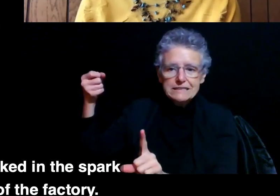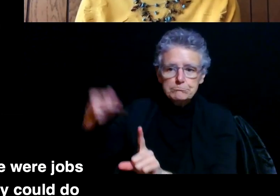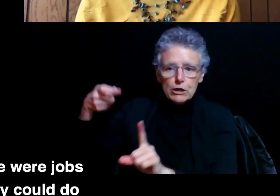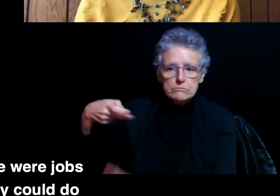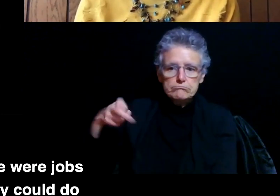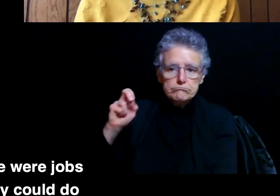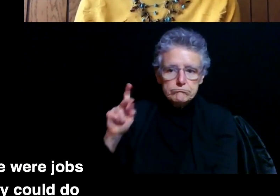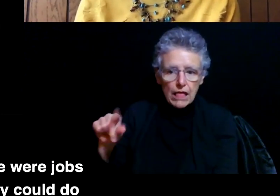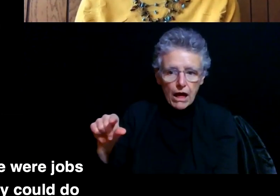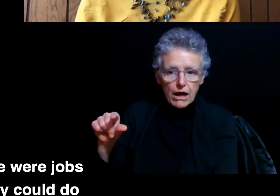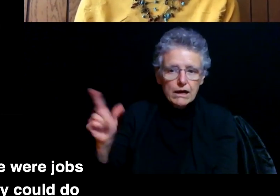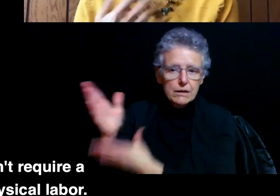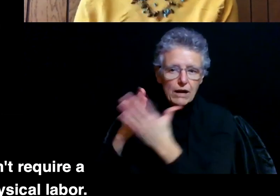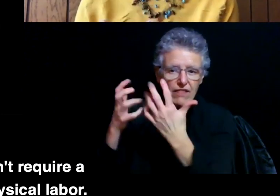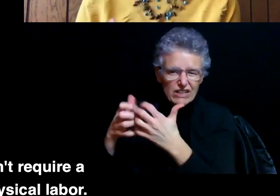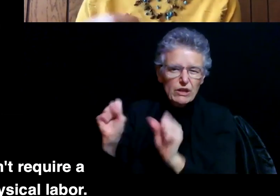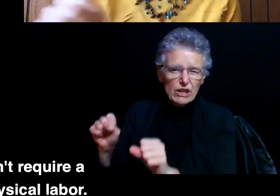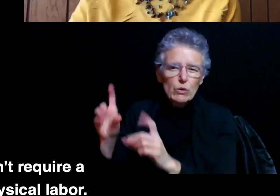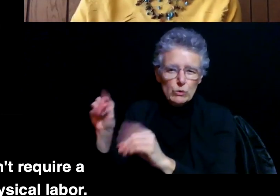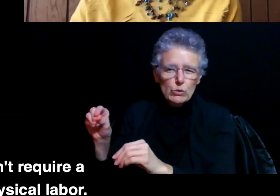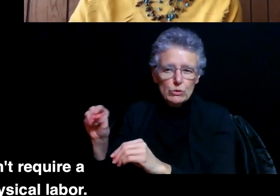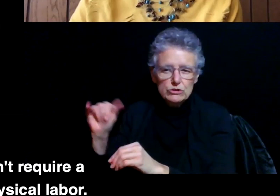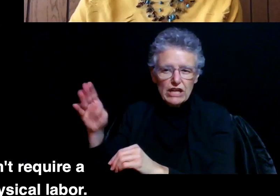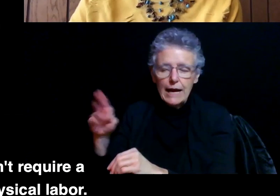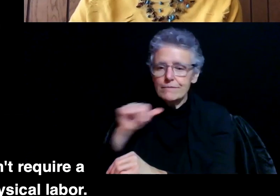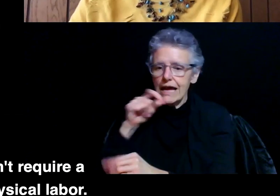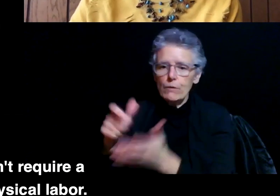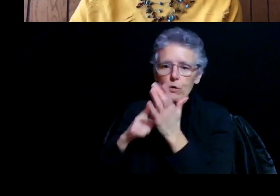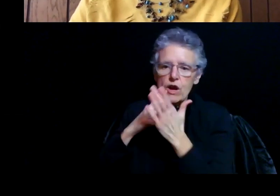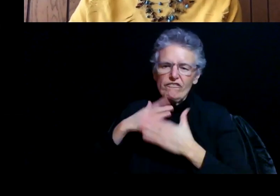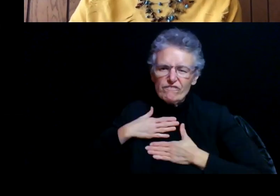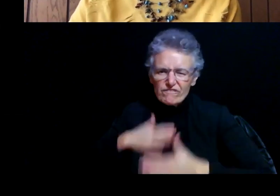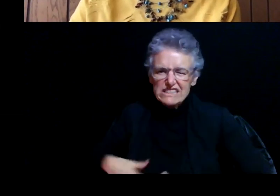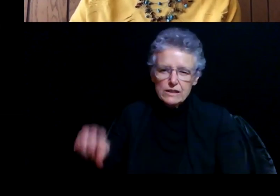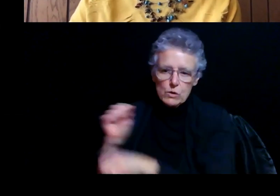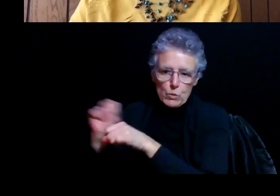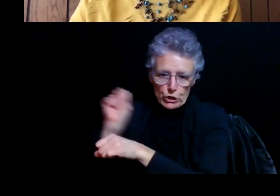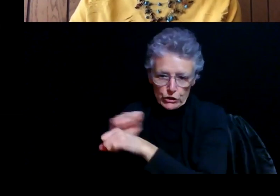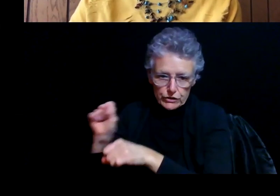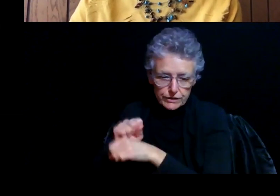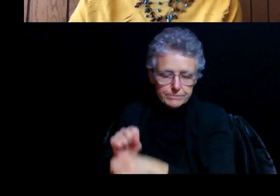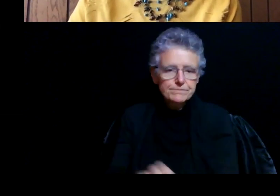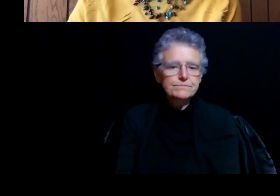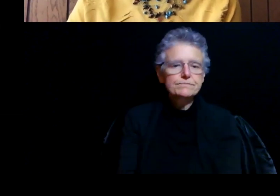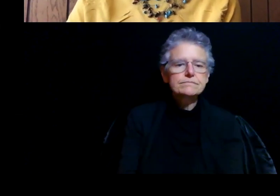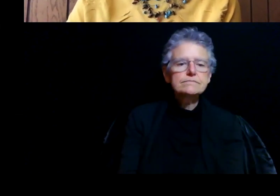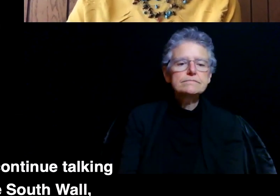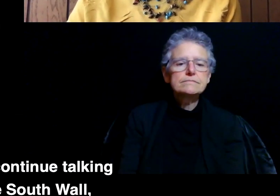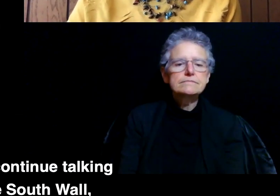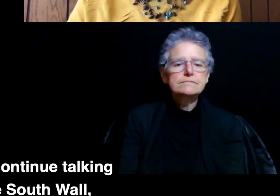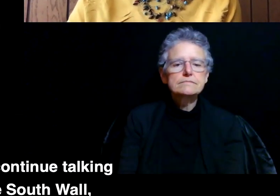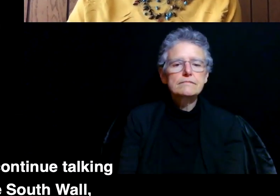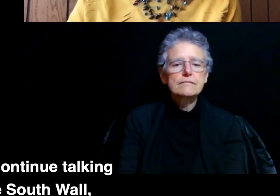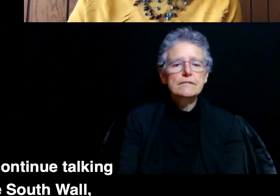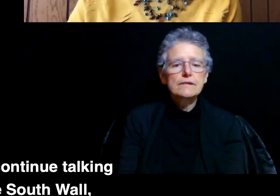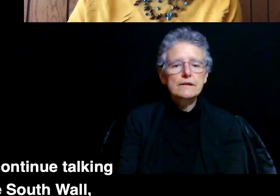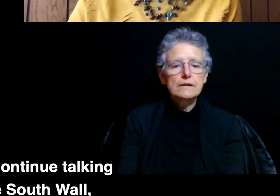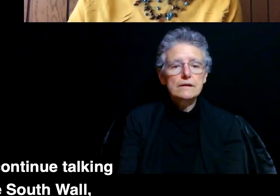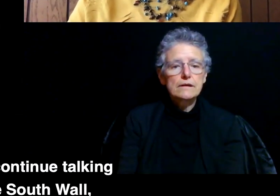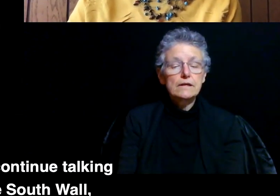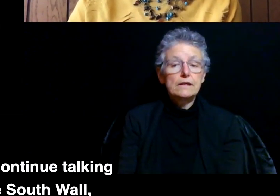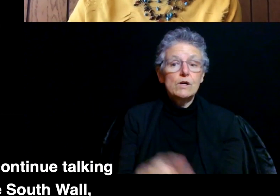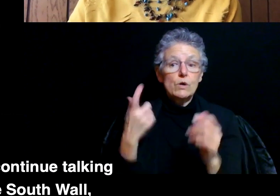factory. So those were jobs that they could do that didn't require a lot of physical labor. New slide returns to the entire south wall, then an engineering scene. And as we